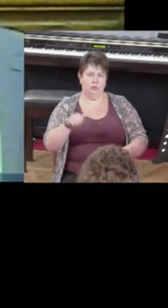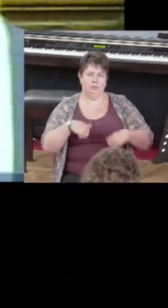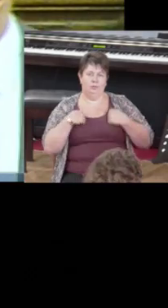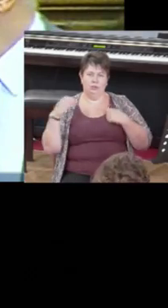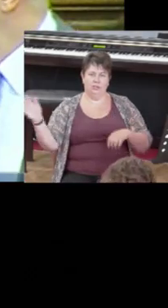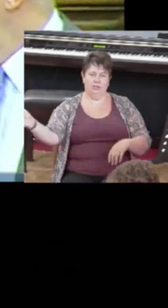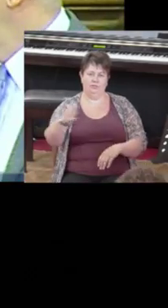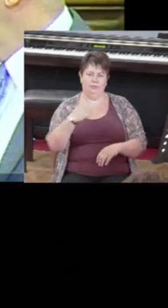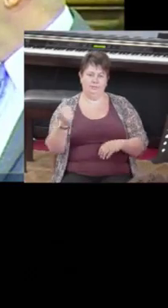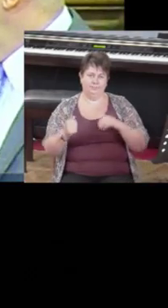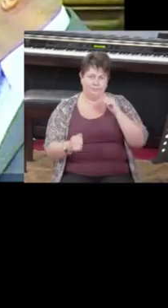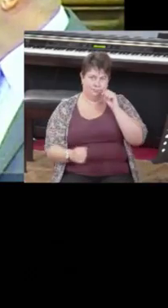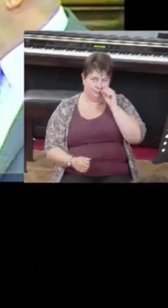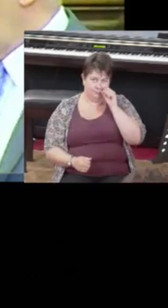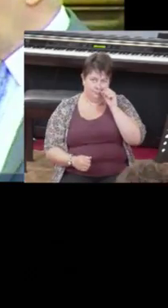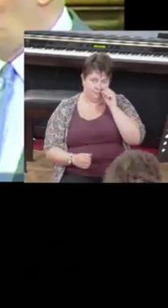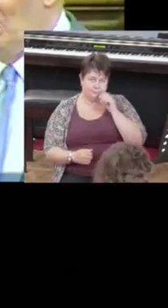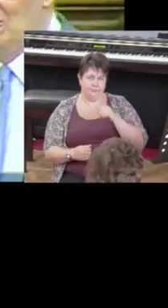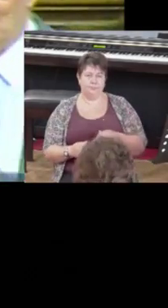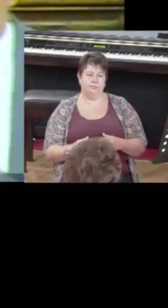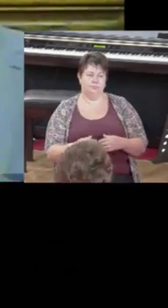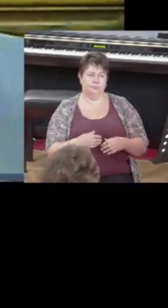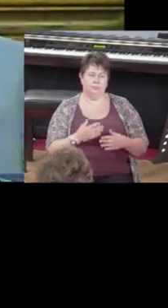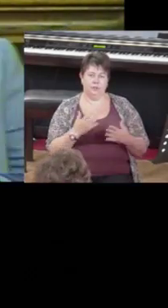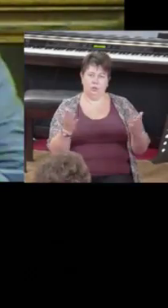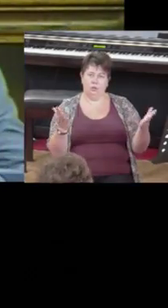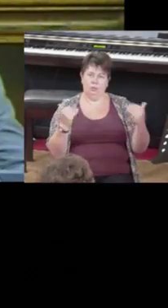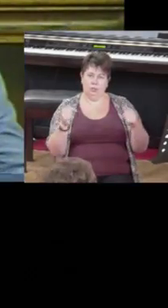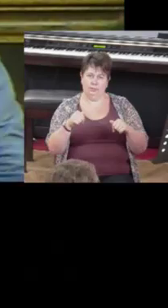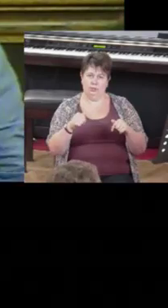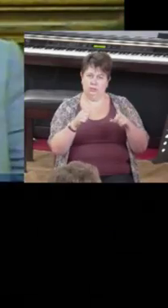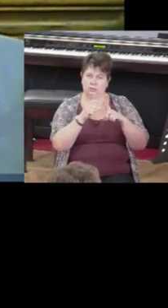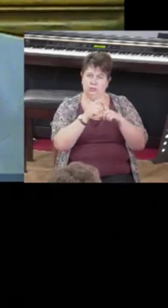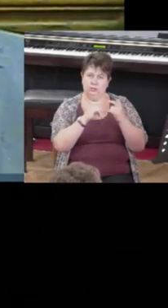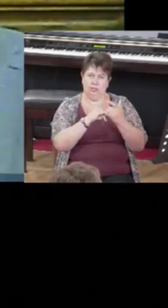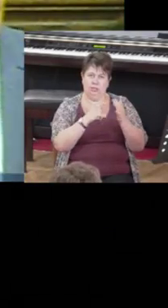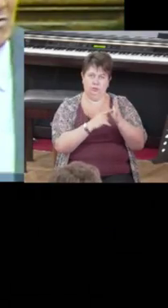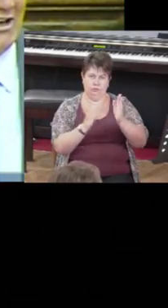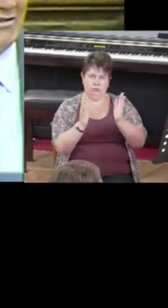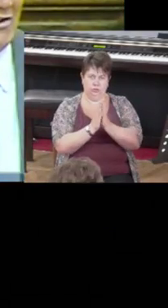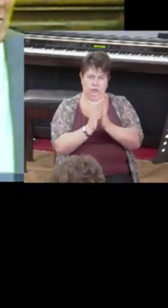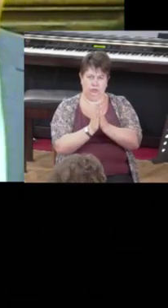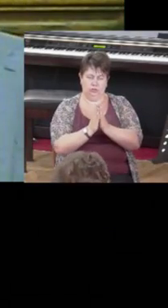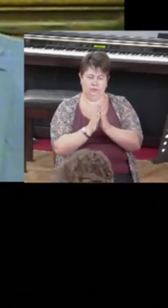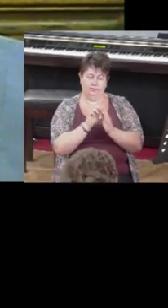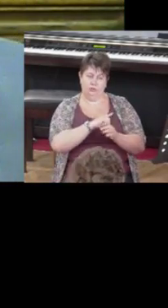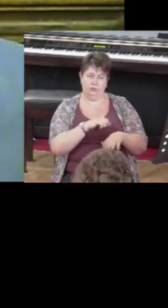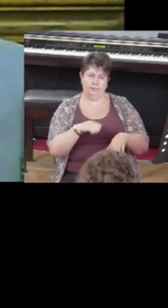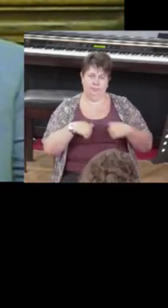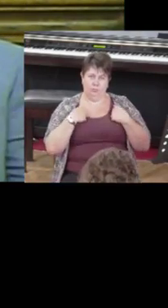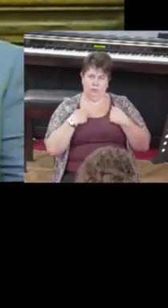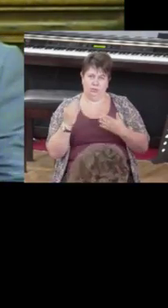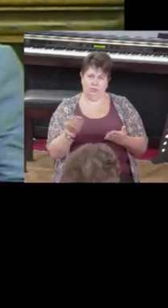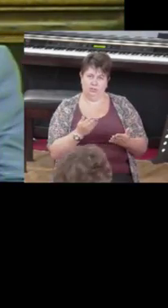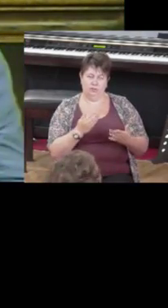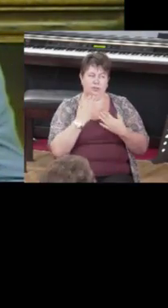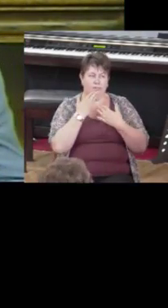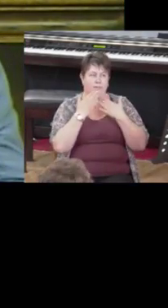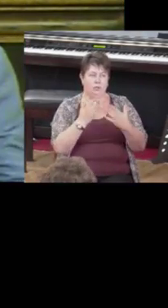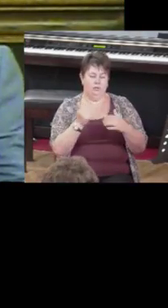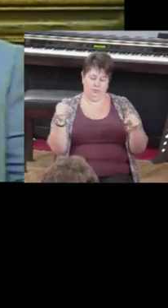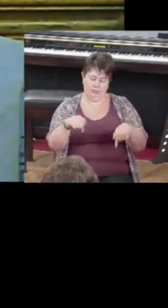Good morning, all, and a very warm welcome to you to the DL St Andrews Parish Church this morning for our morning service. Thank you for joining